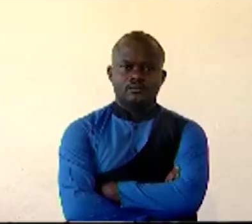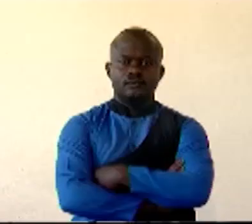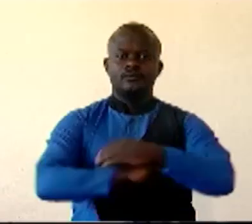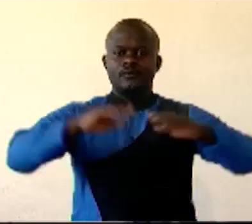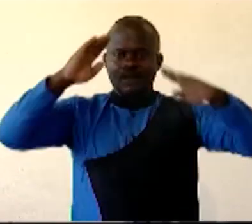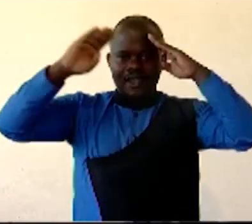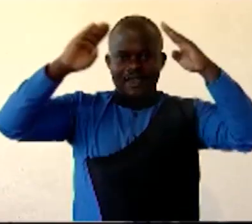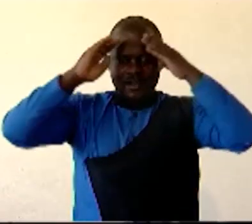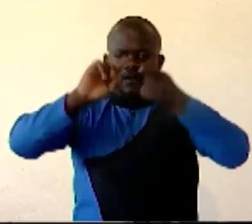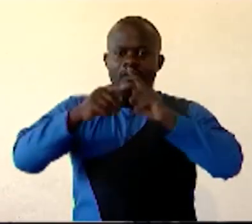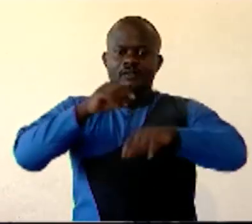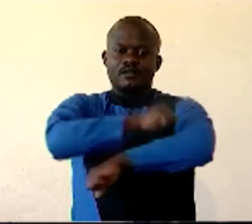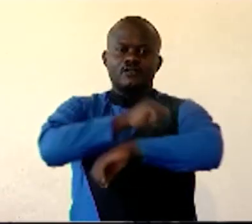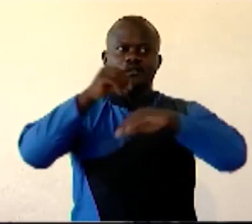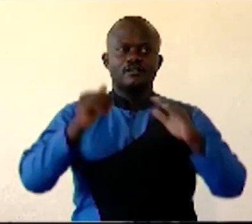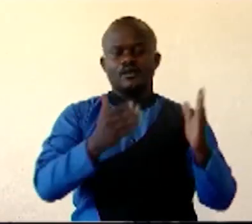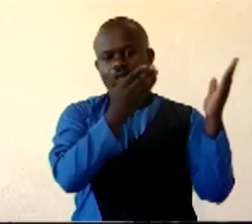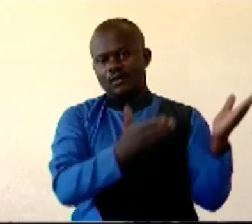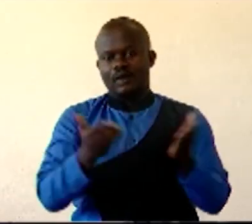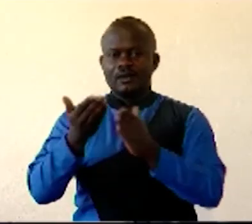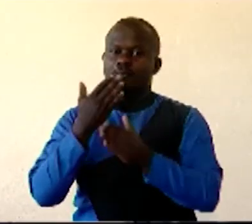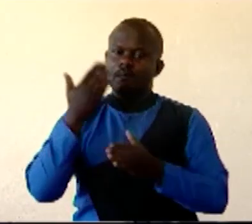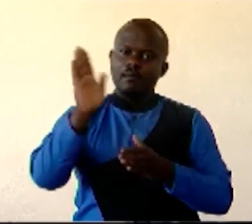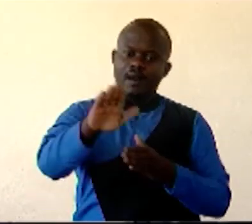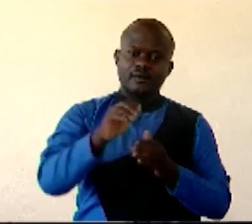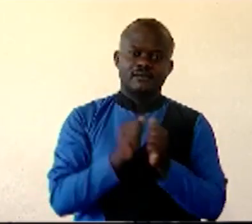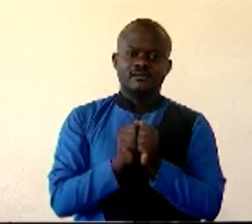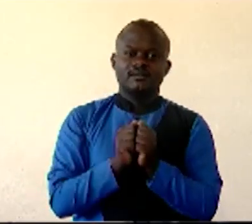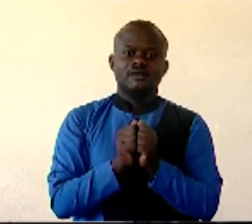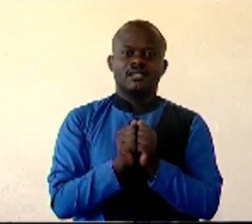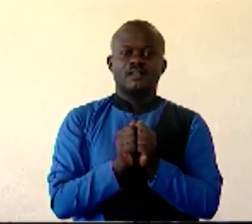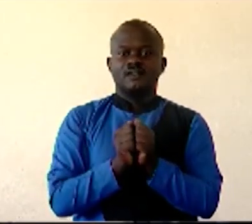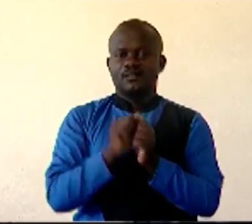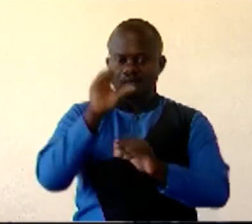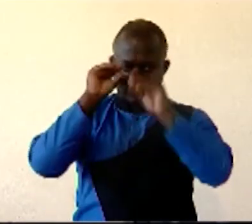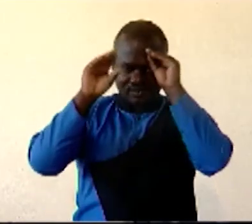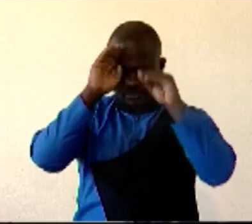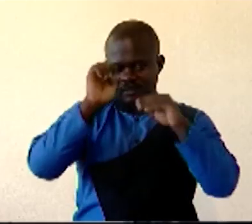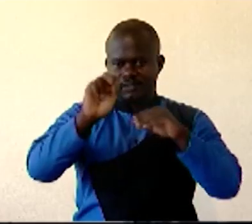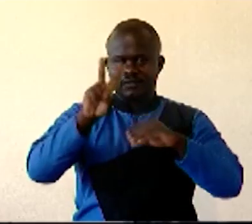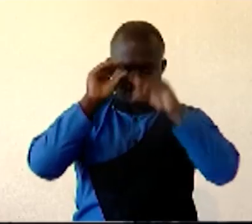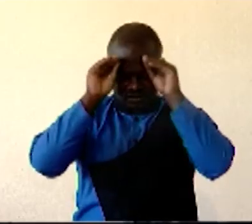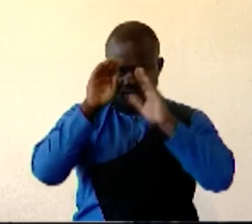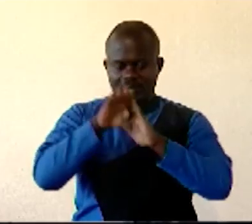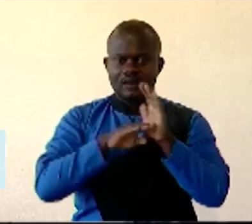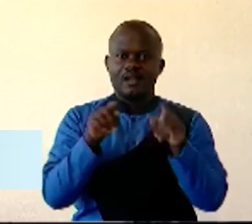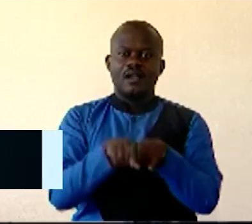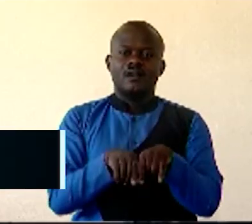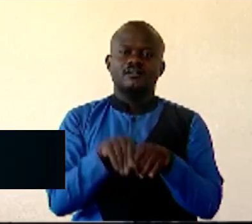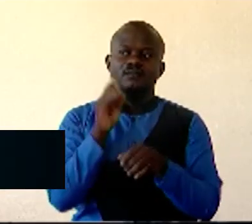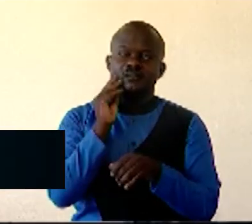Hello, dear students. Welcome back to this TV learning program. As usual, I'm